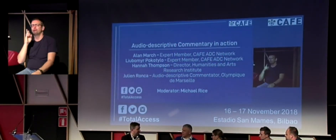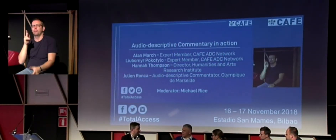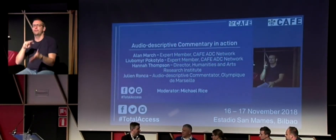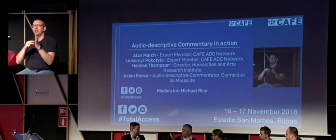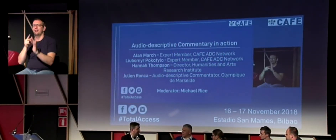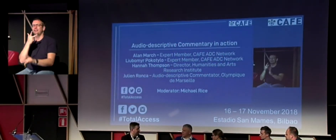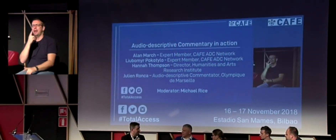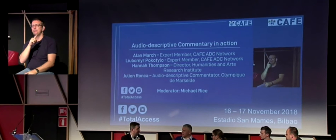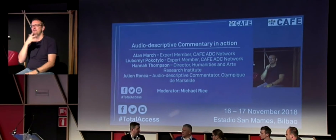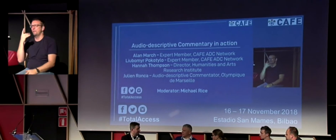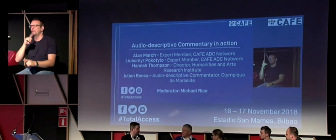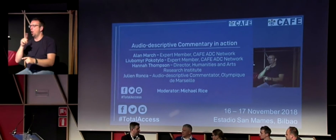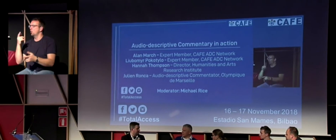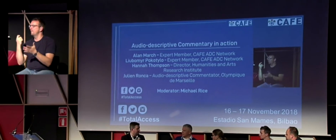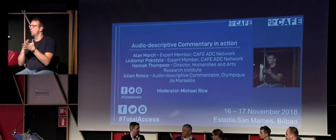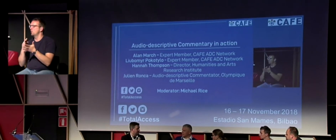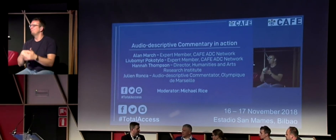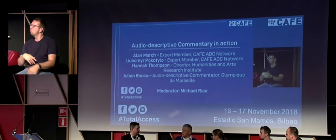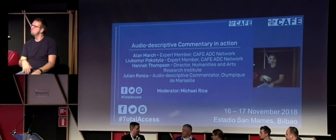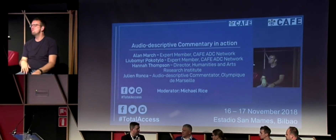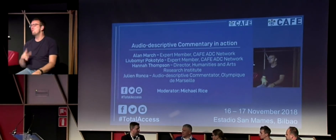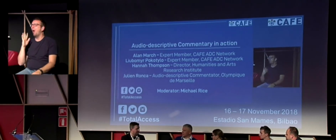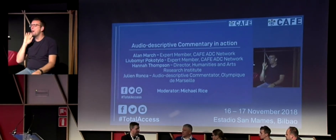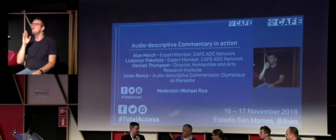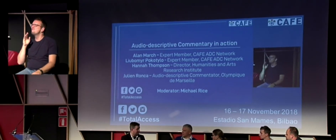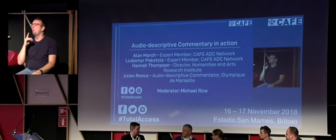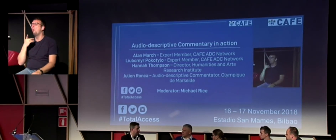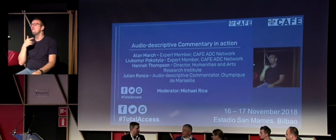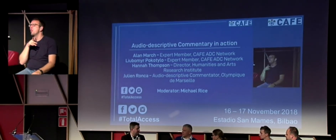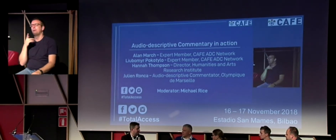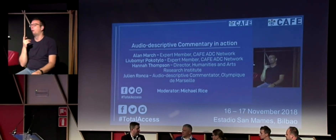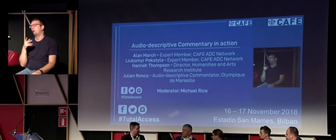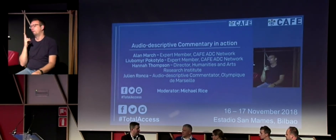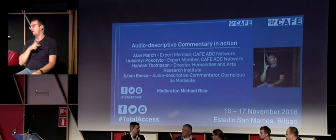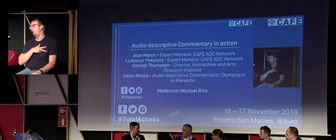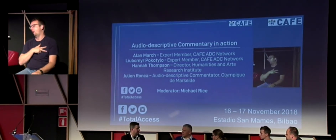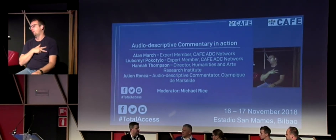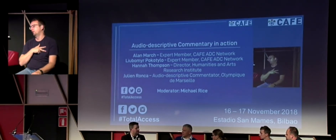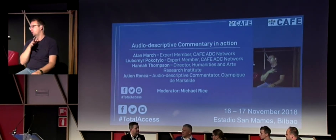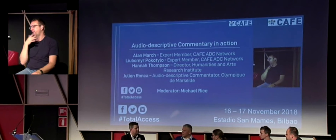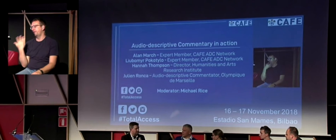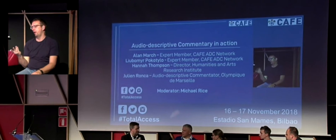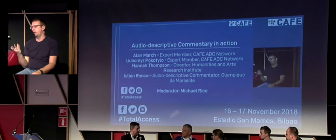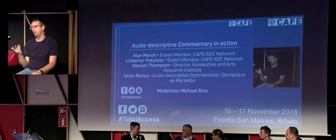audio descriptive commentary in Kiev at UEFA Euro 2012 and continue to provide the service to this day.